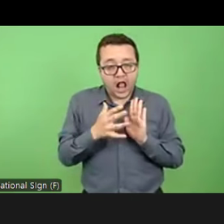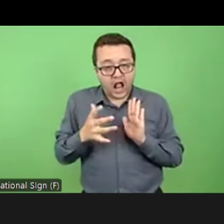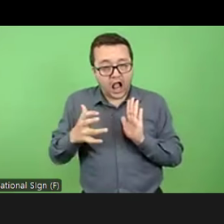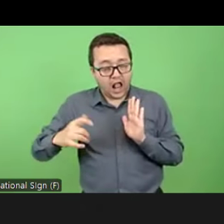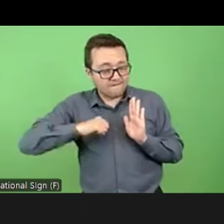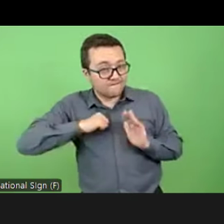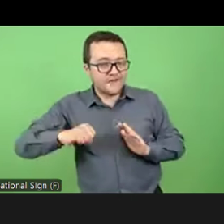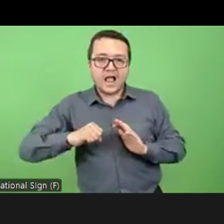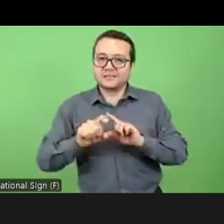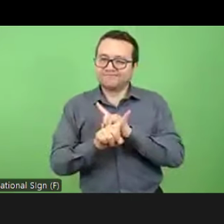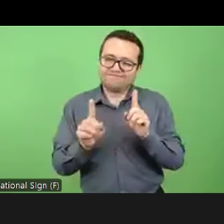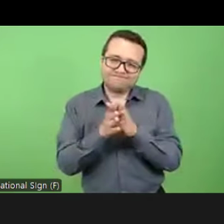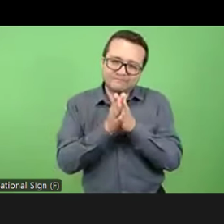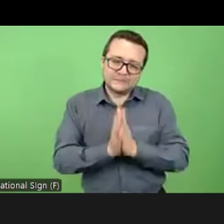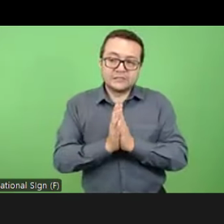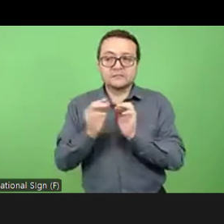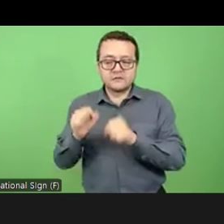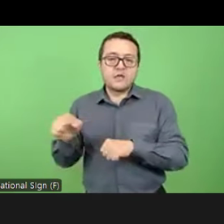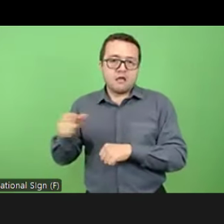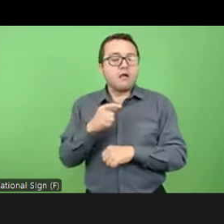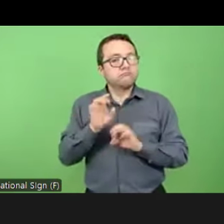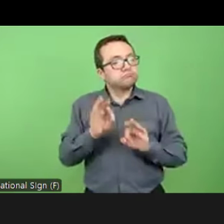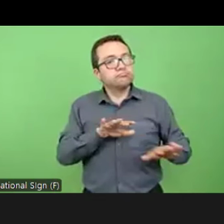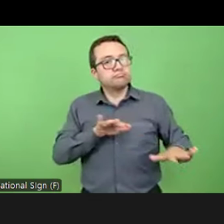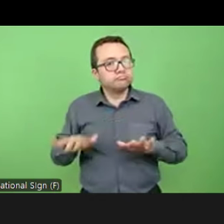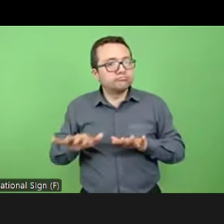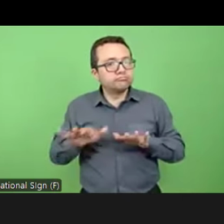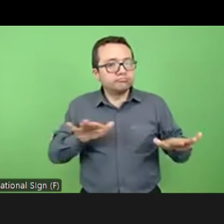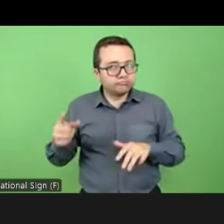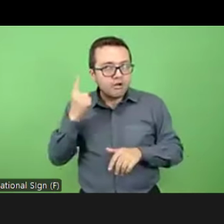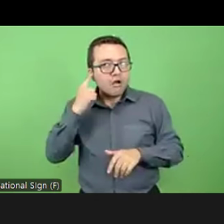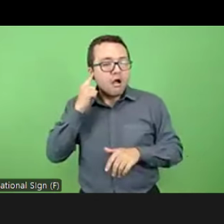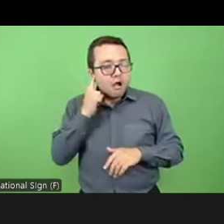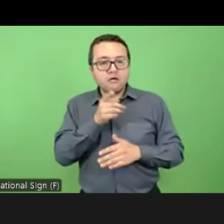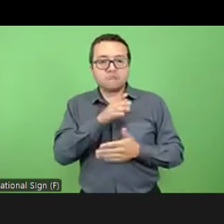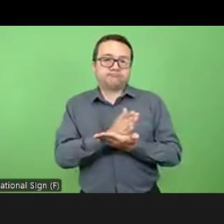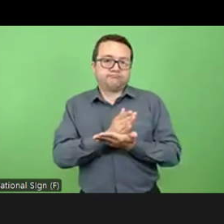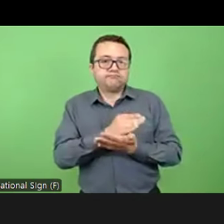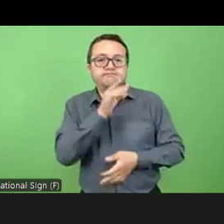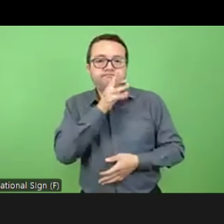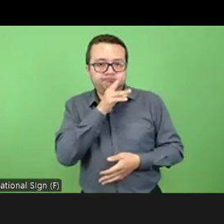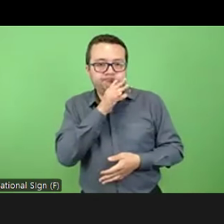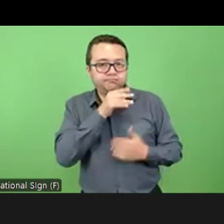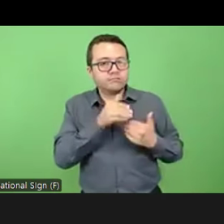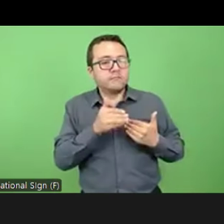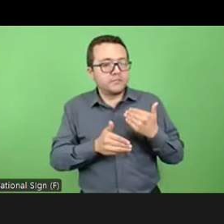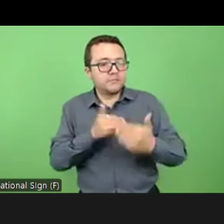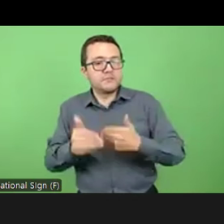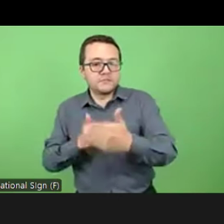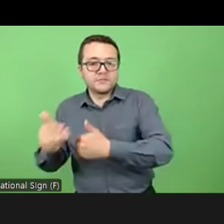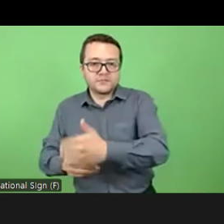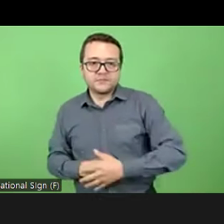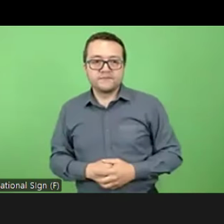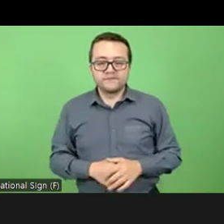not trabajo de speak interpretación quickly simultánea y, por or supuesto, no rapidly, someterse just al to tiempo help in the de interpretation. And amplio please let's adjust to the